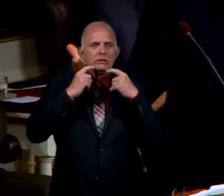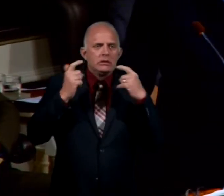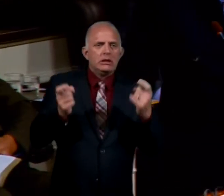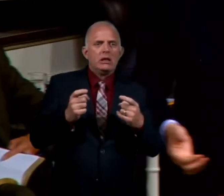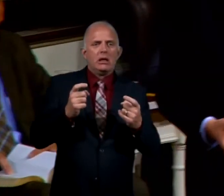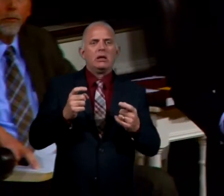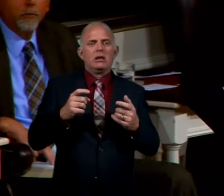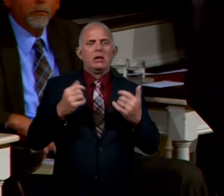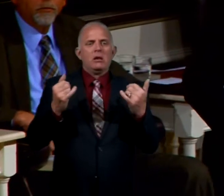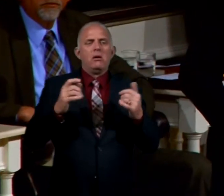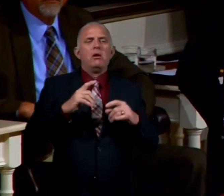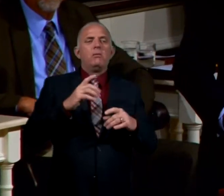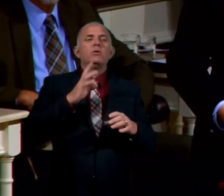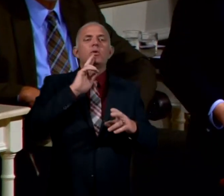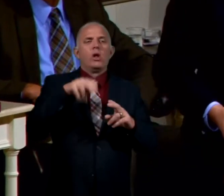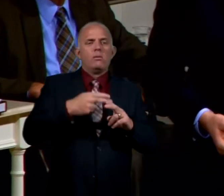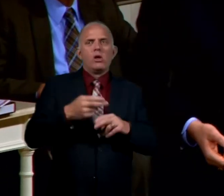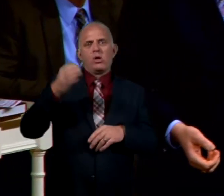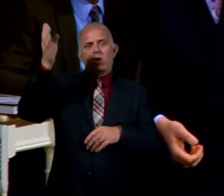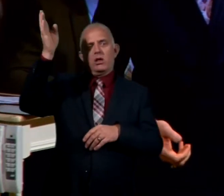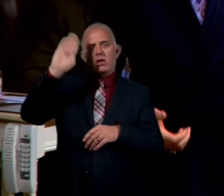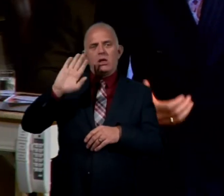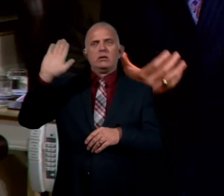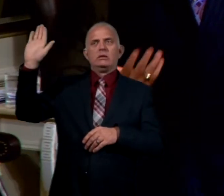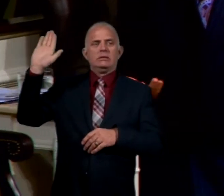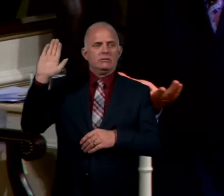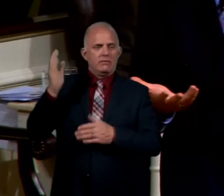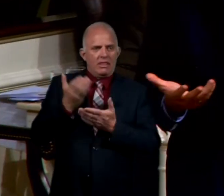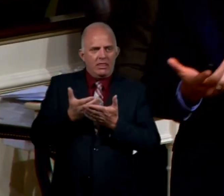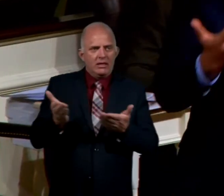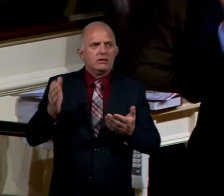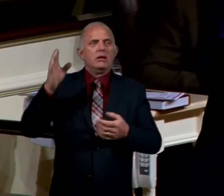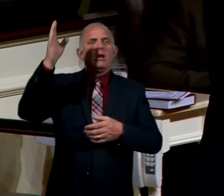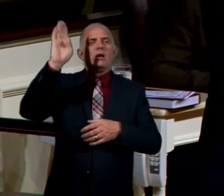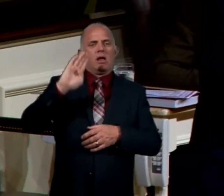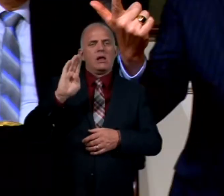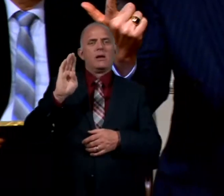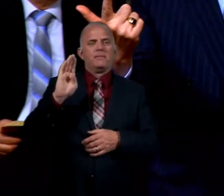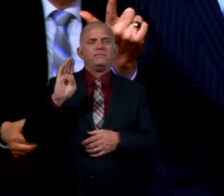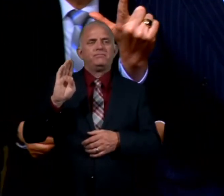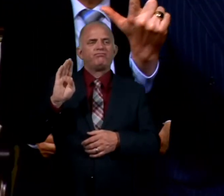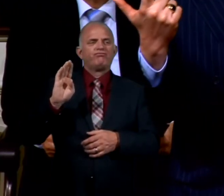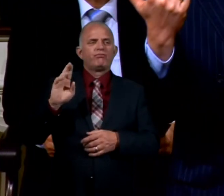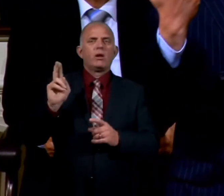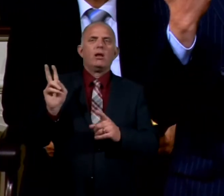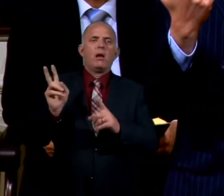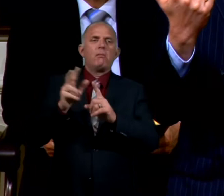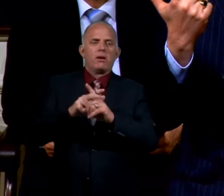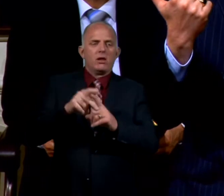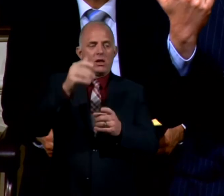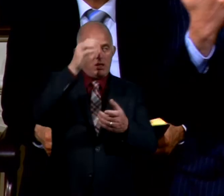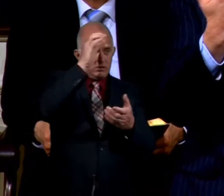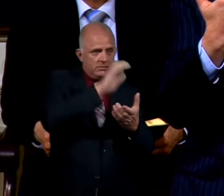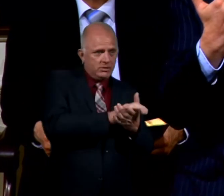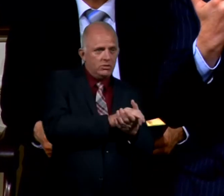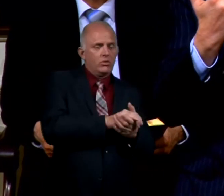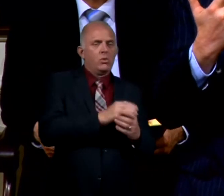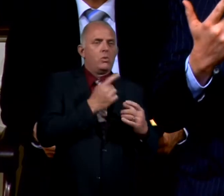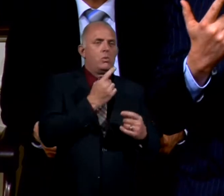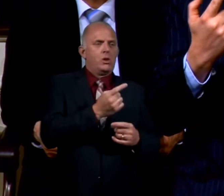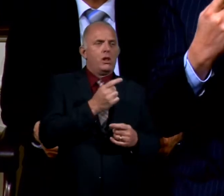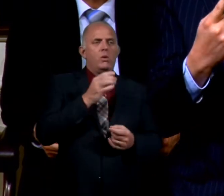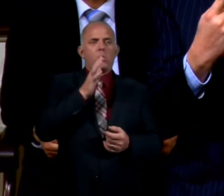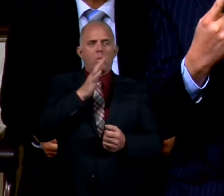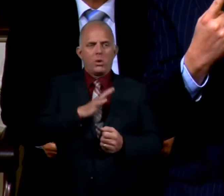time we talk about the things of God, and God meant it for a husband and one woman to be married